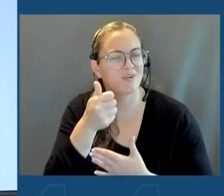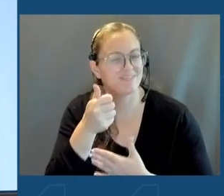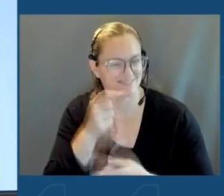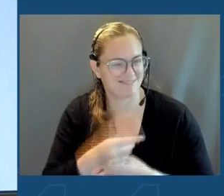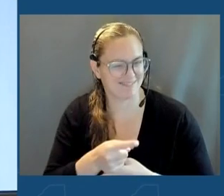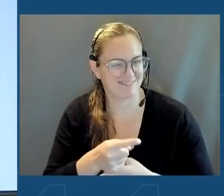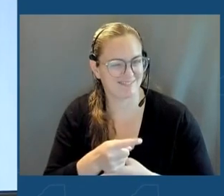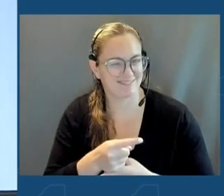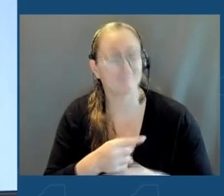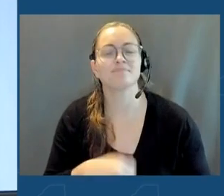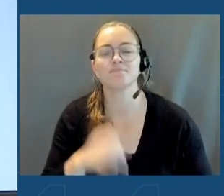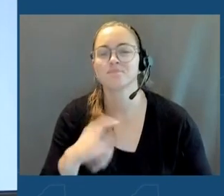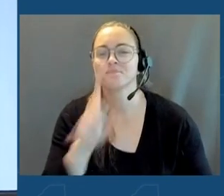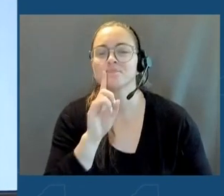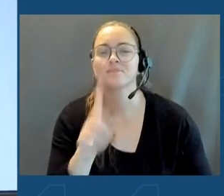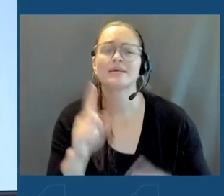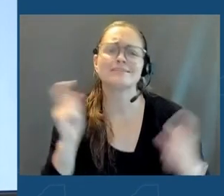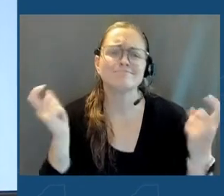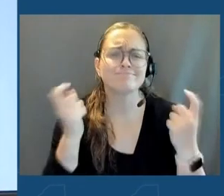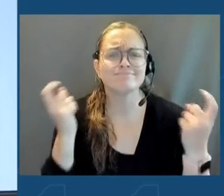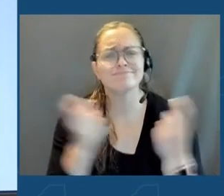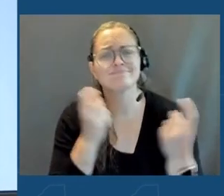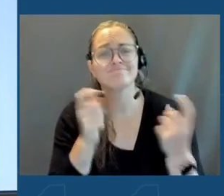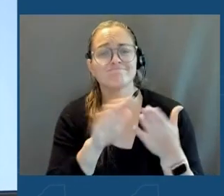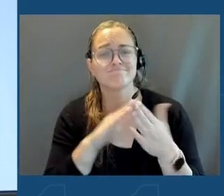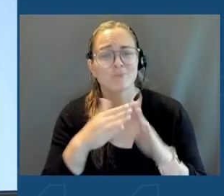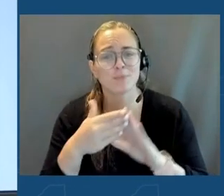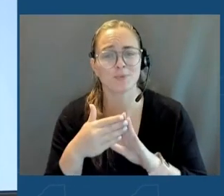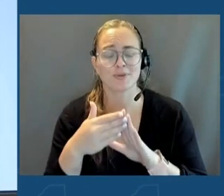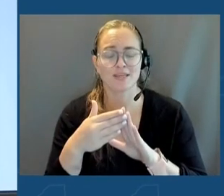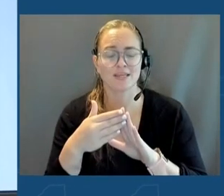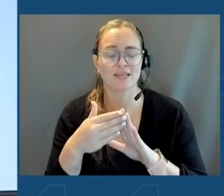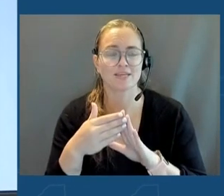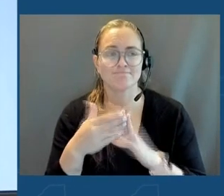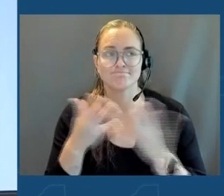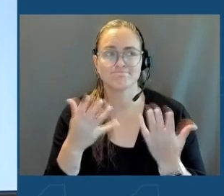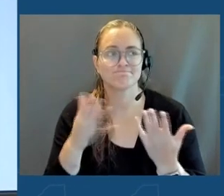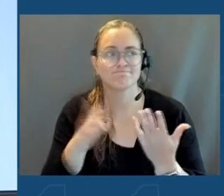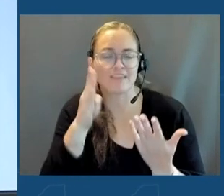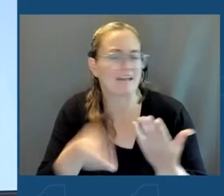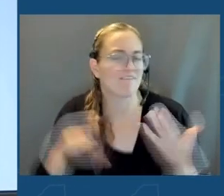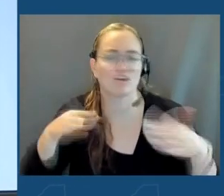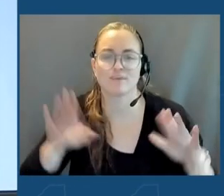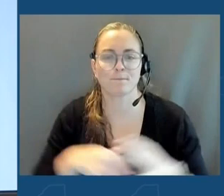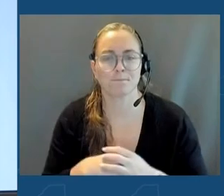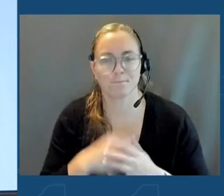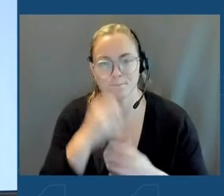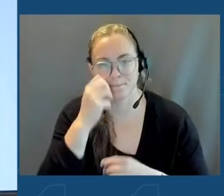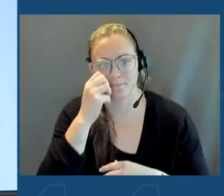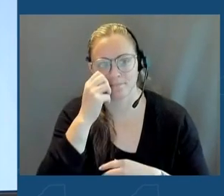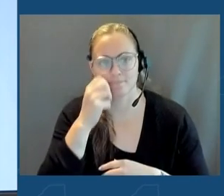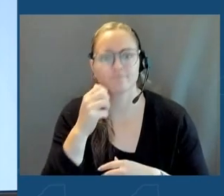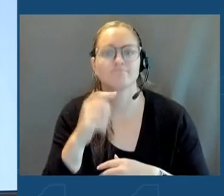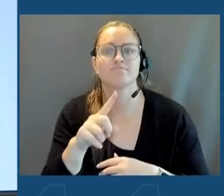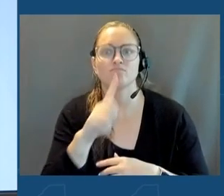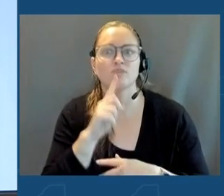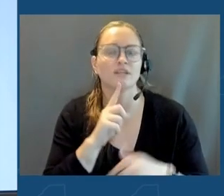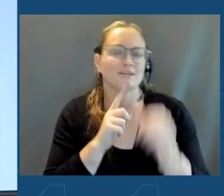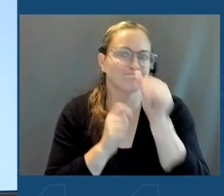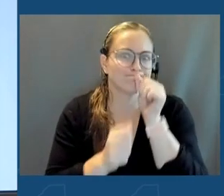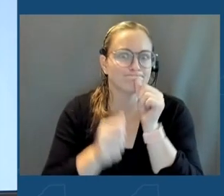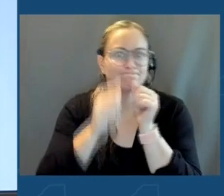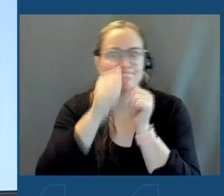So this is a celebration of a community that never gave up through some really tough times